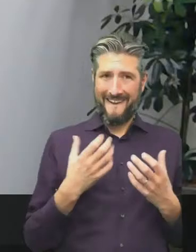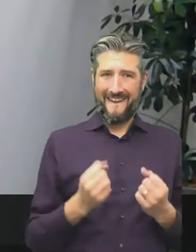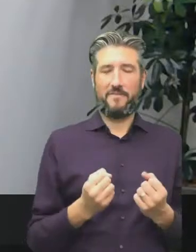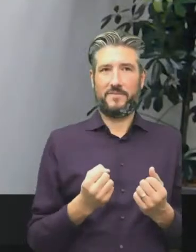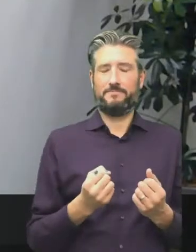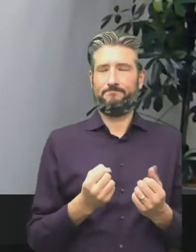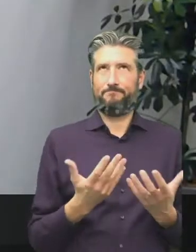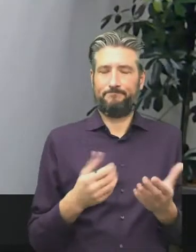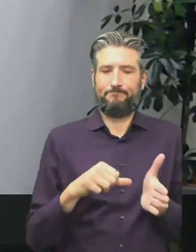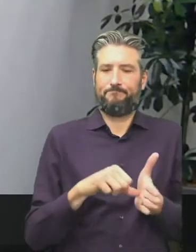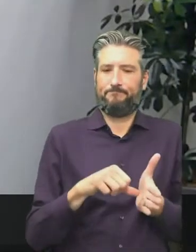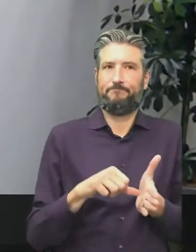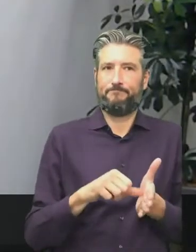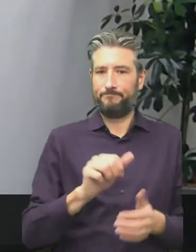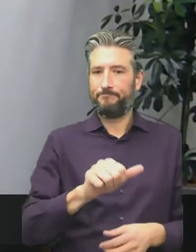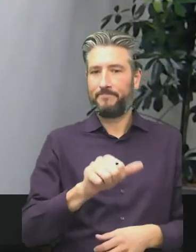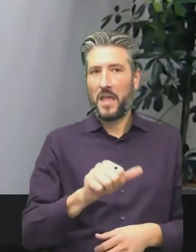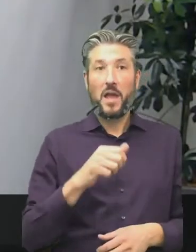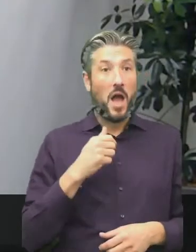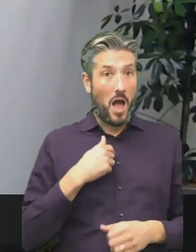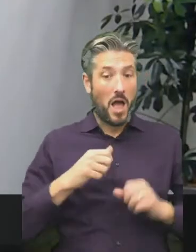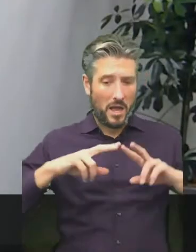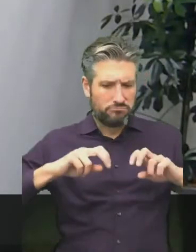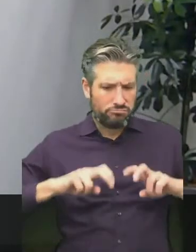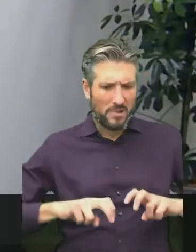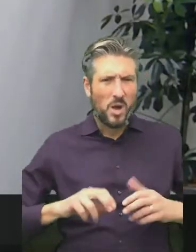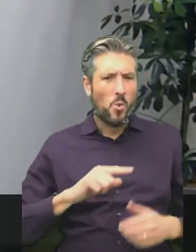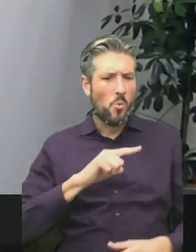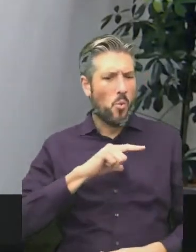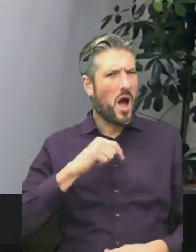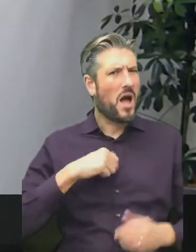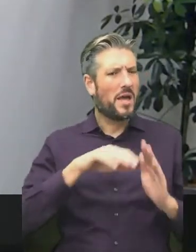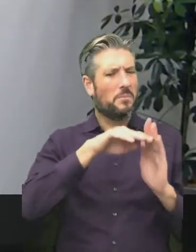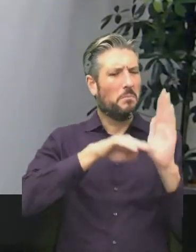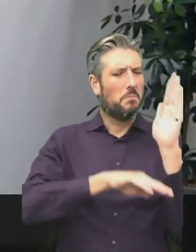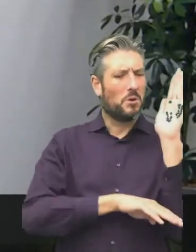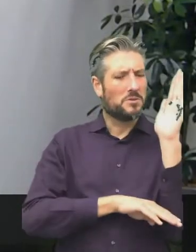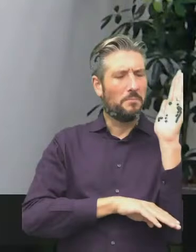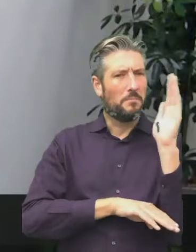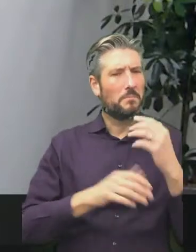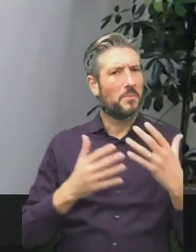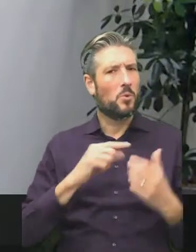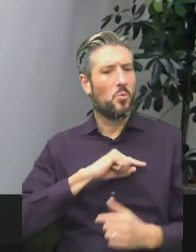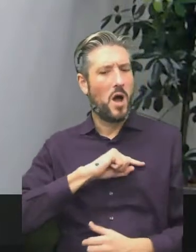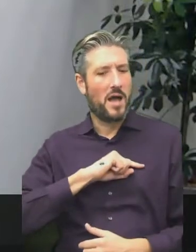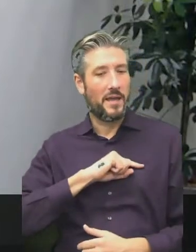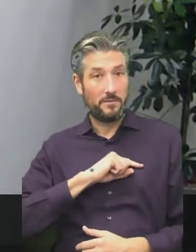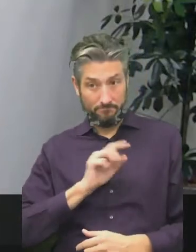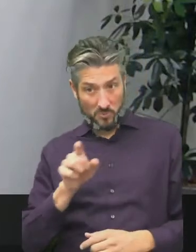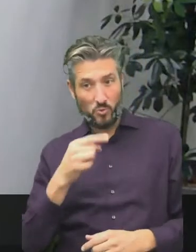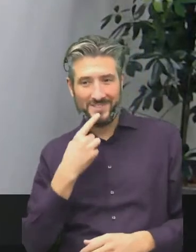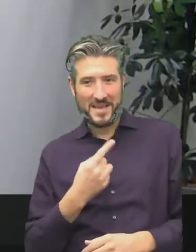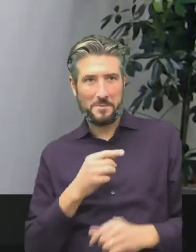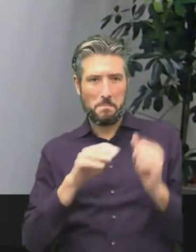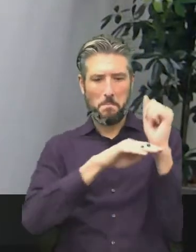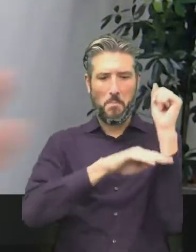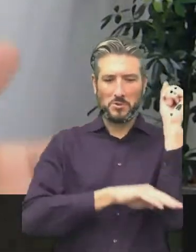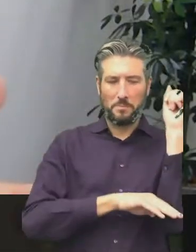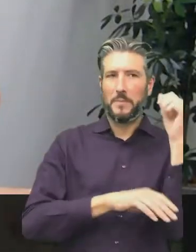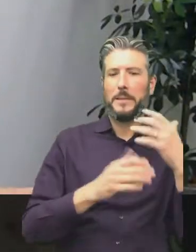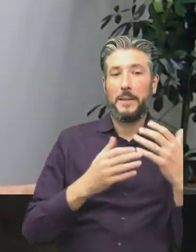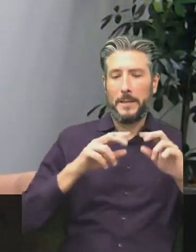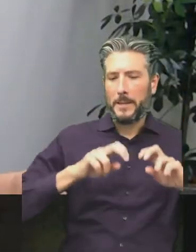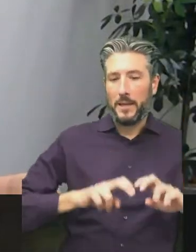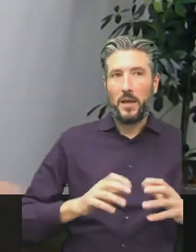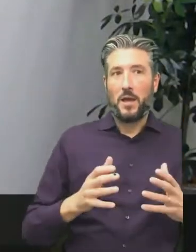was we were bottom of this league table, as you suggested. There are lots of explanations for this. One of them is we have more